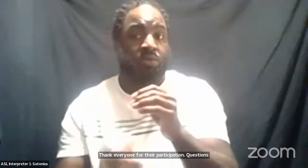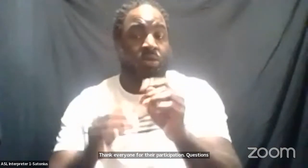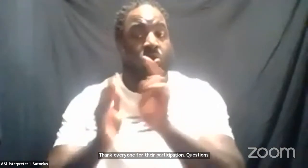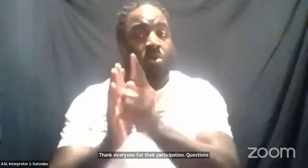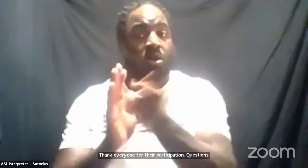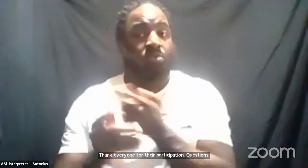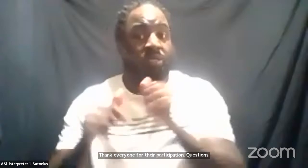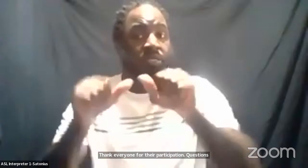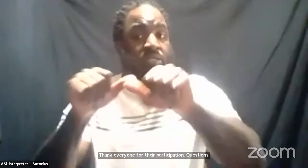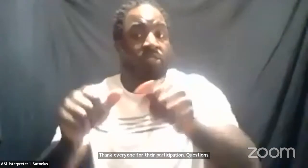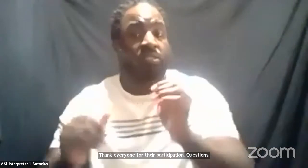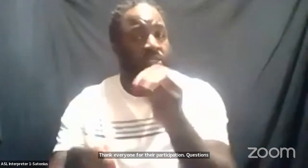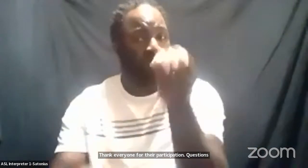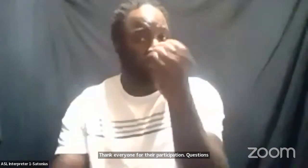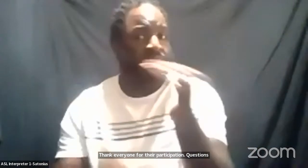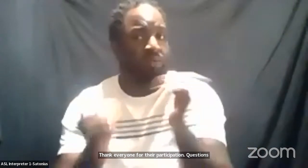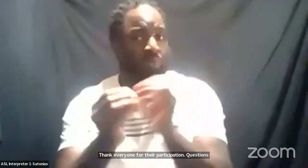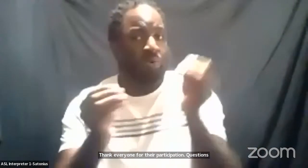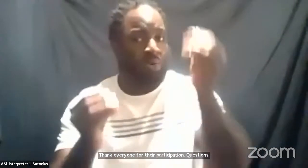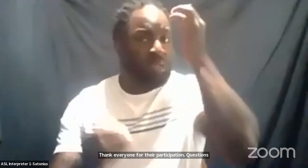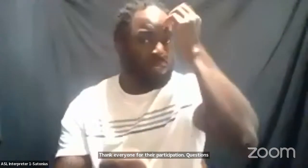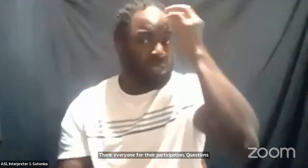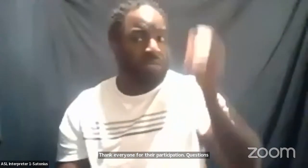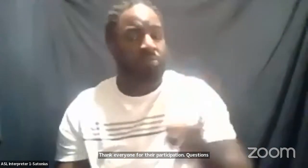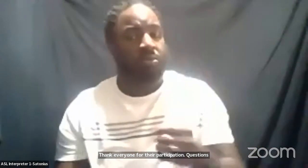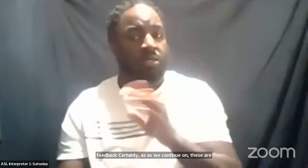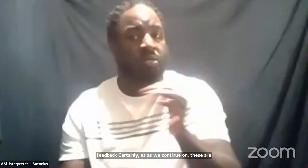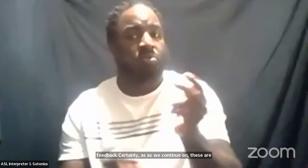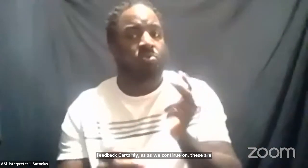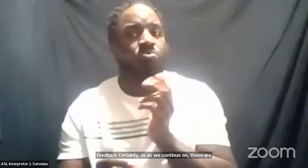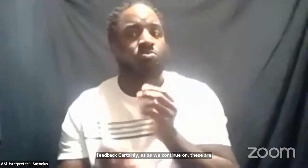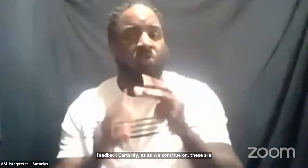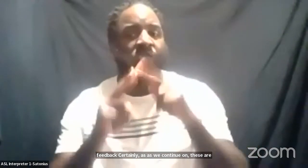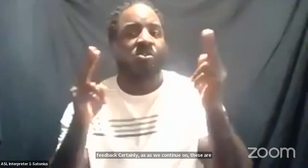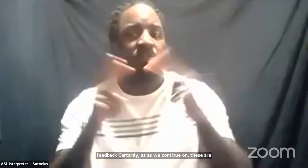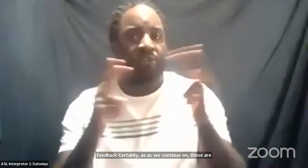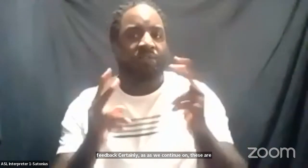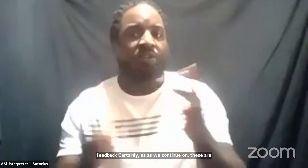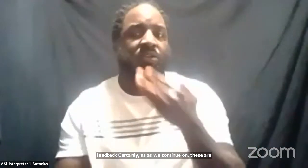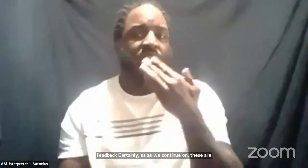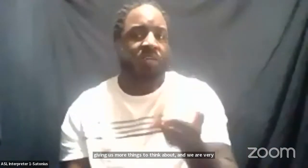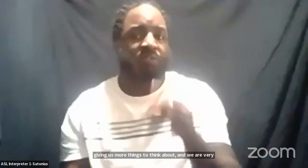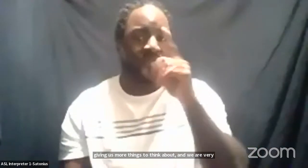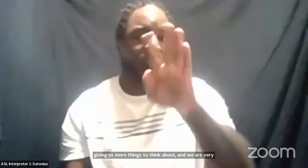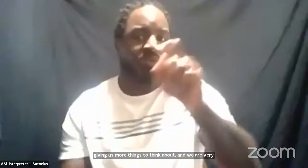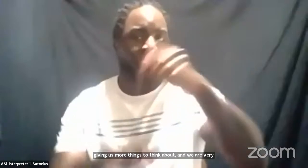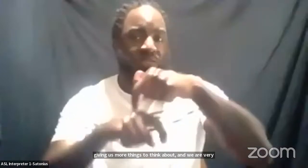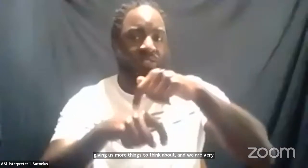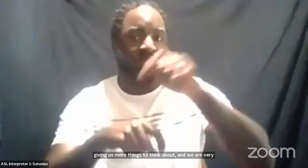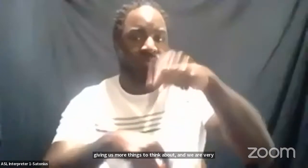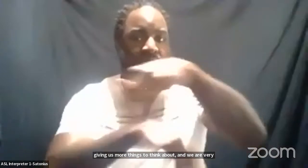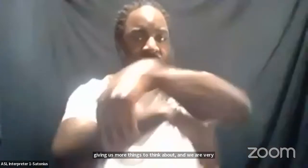more things to think about, and we are very grateful for your time this evening.